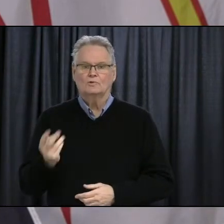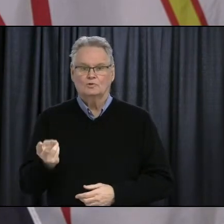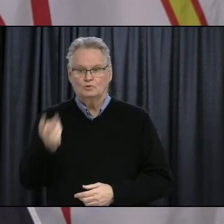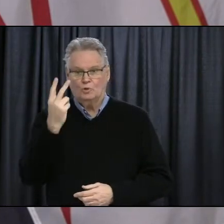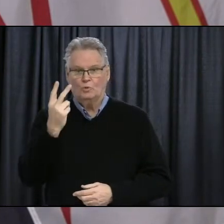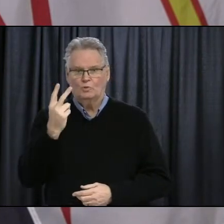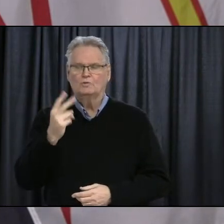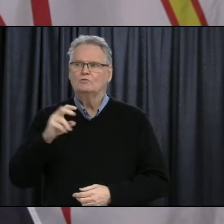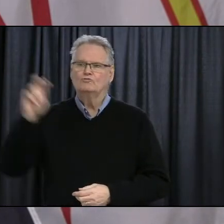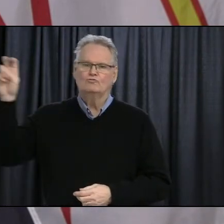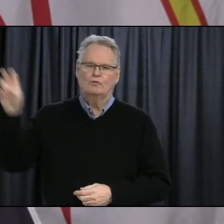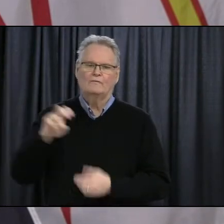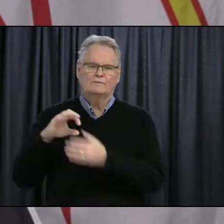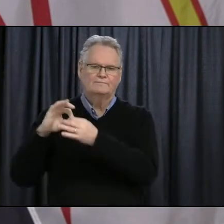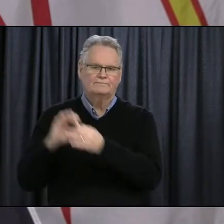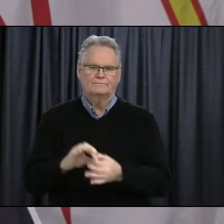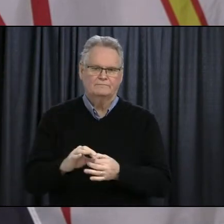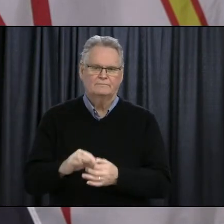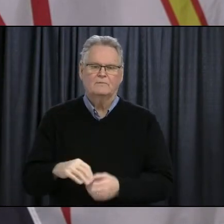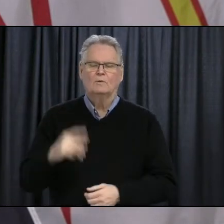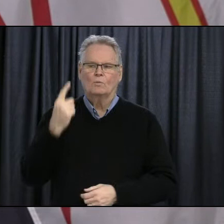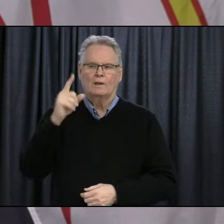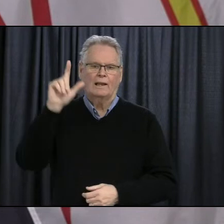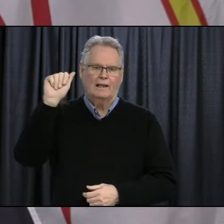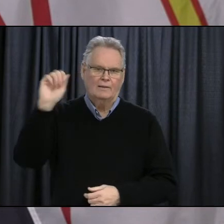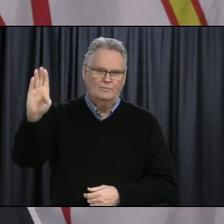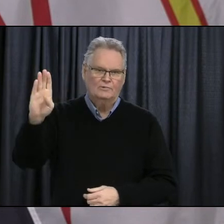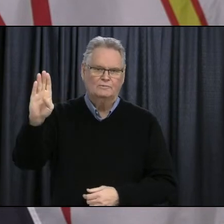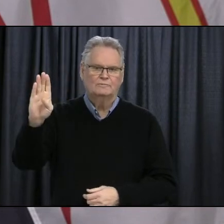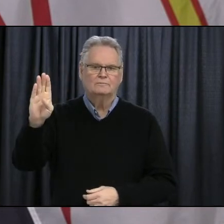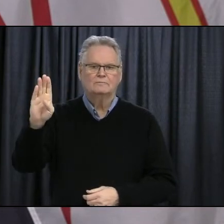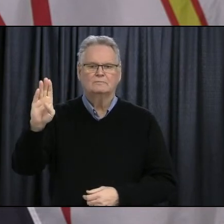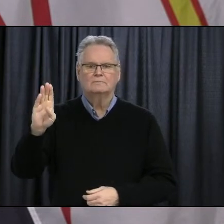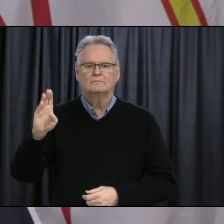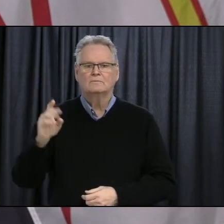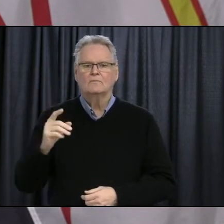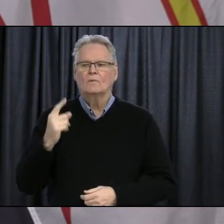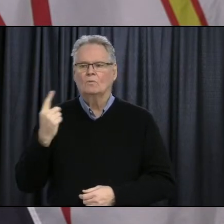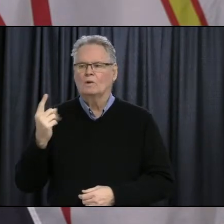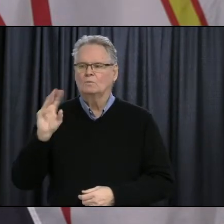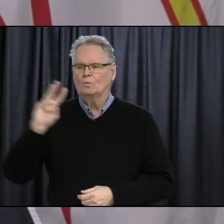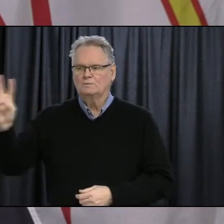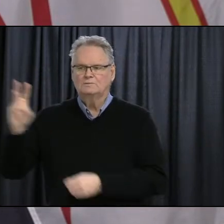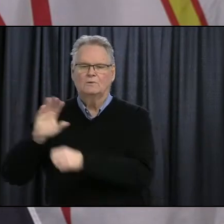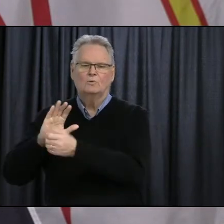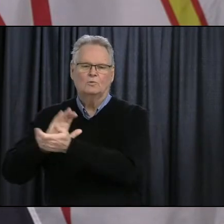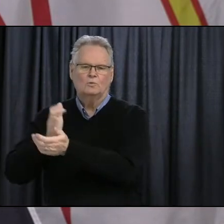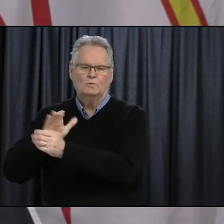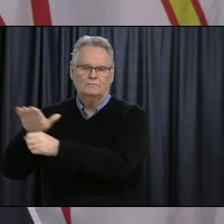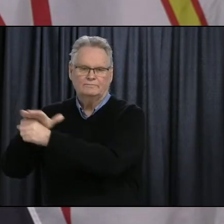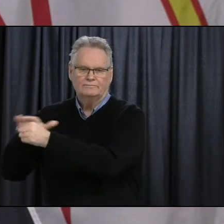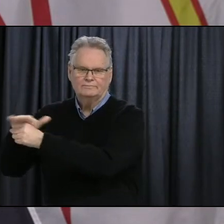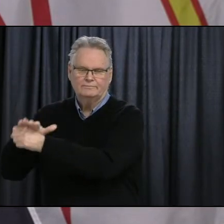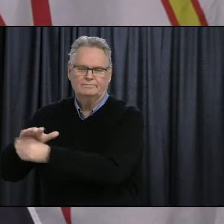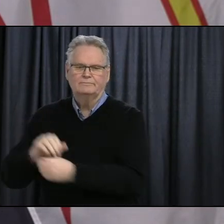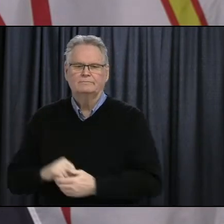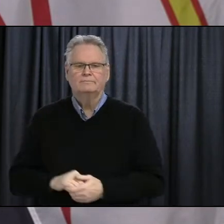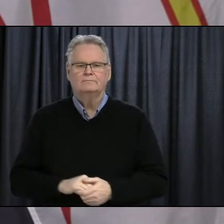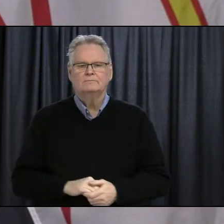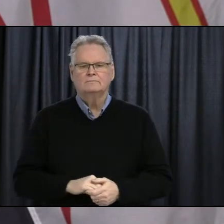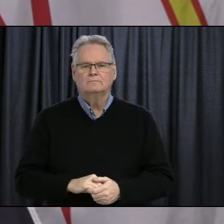is now 940. There have been 37 new recoveries in Eastern Health,